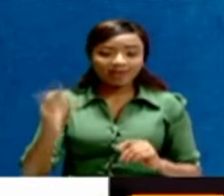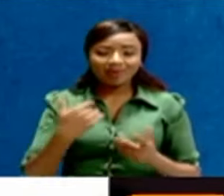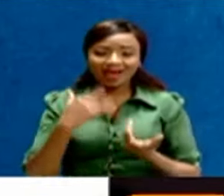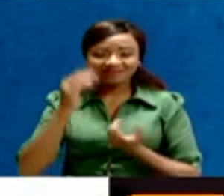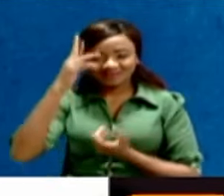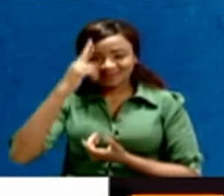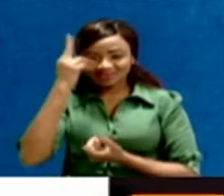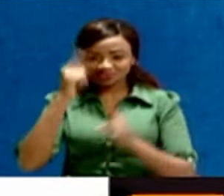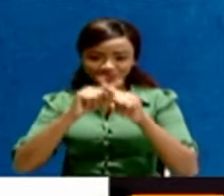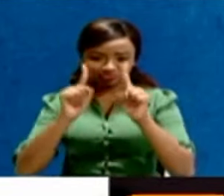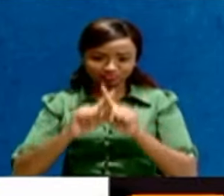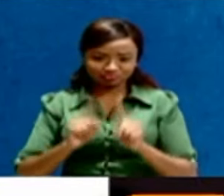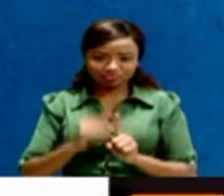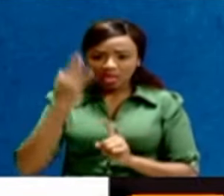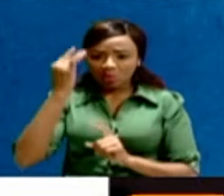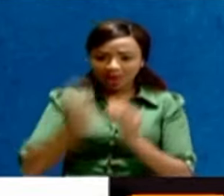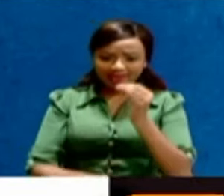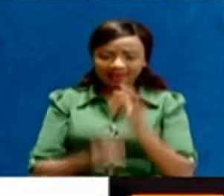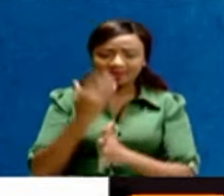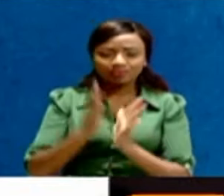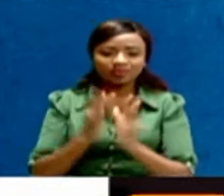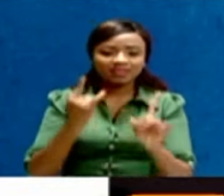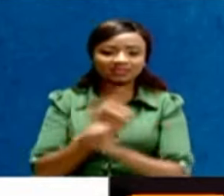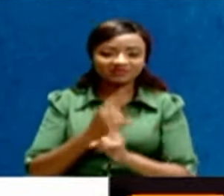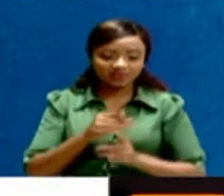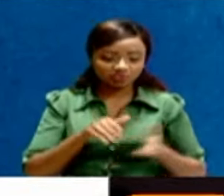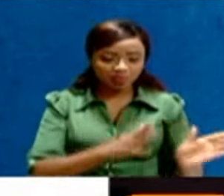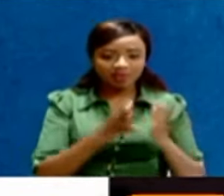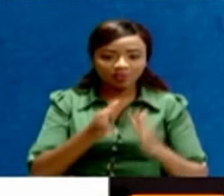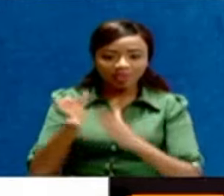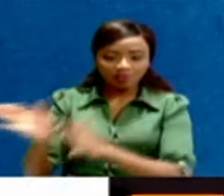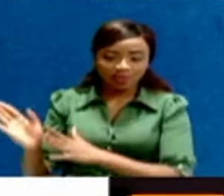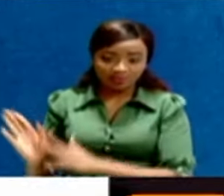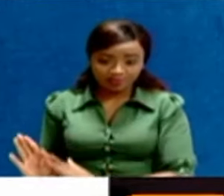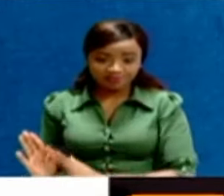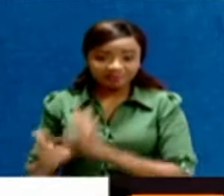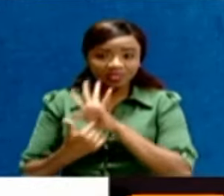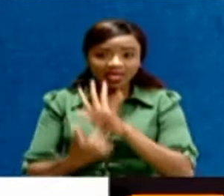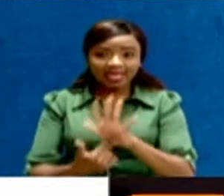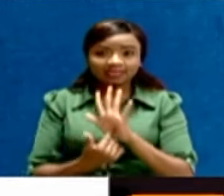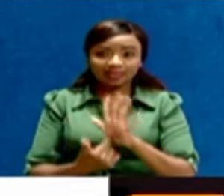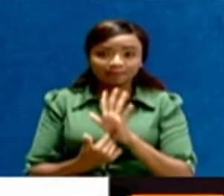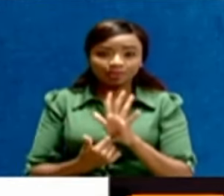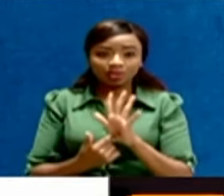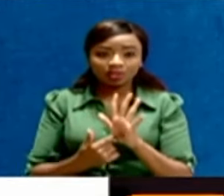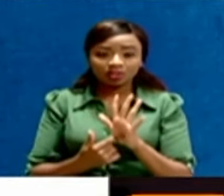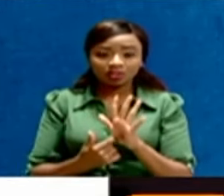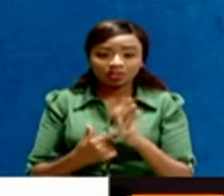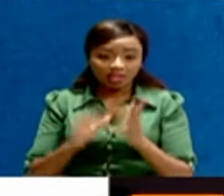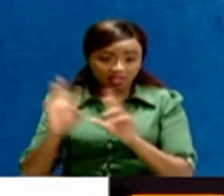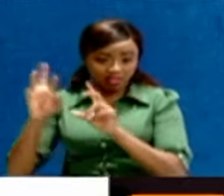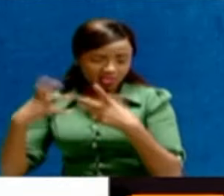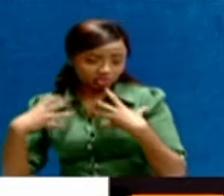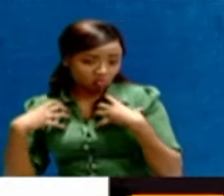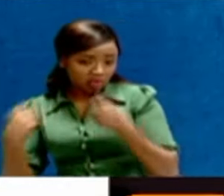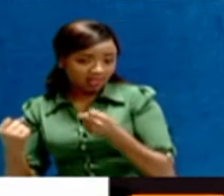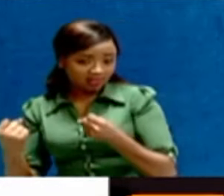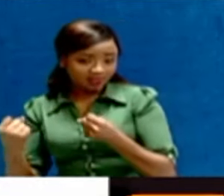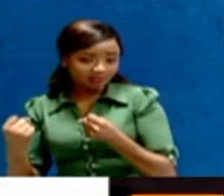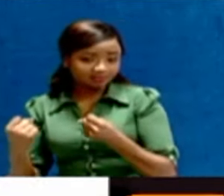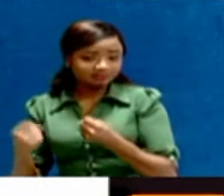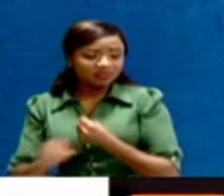reasoning in coming up with different weights. But particularly when you look at the issue of health,